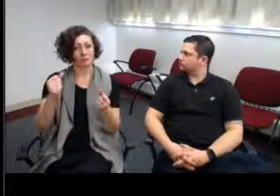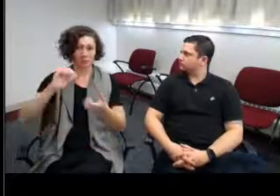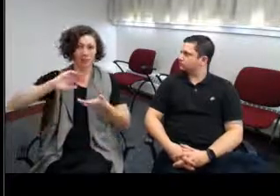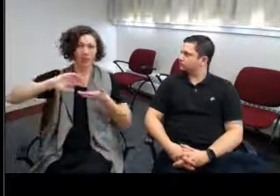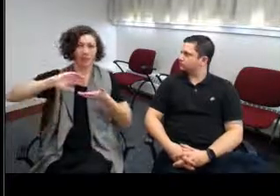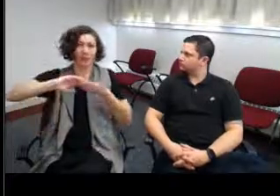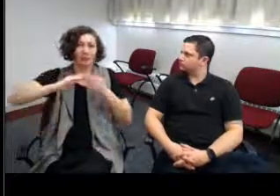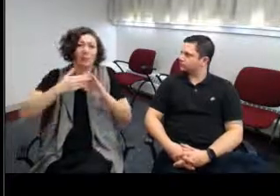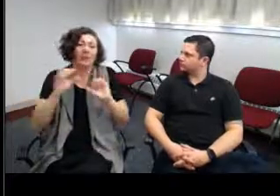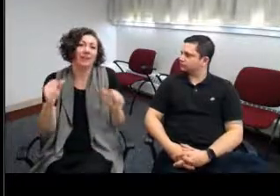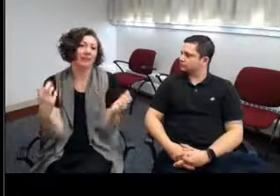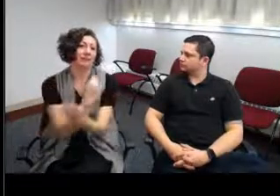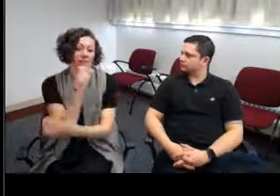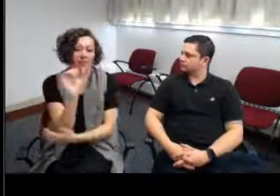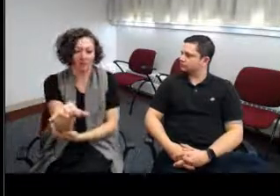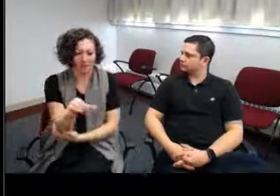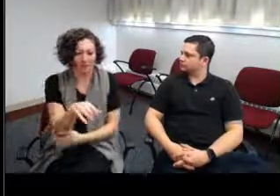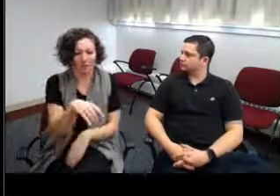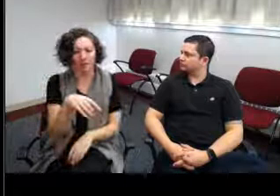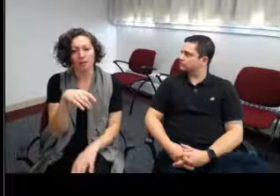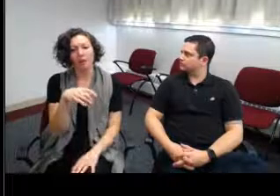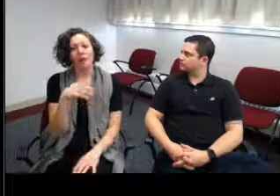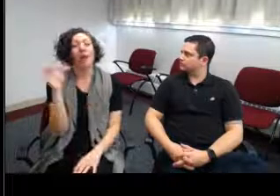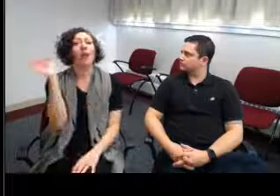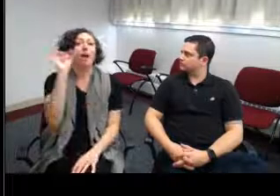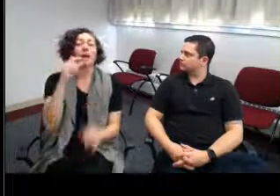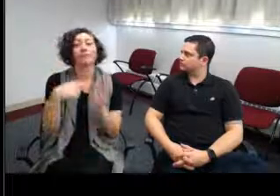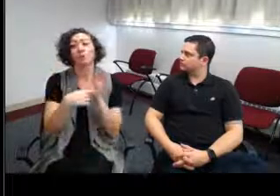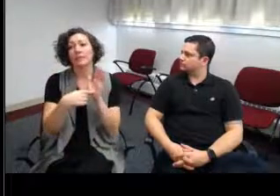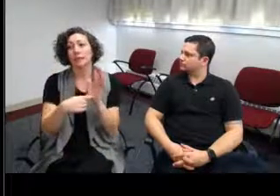and accountable to help each other. And so